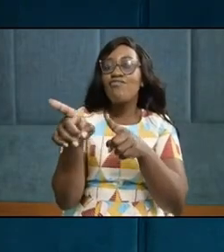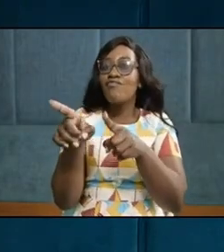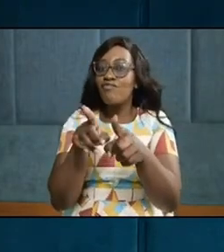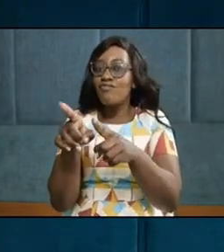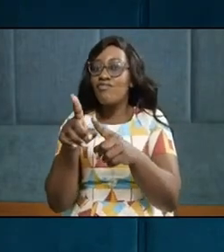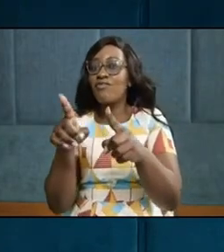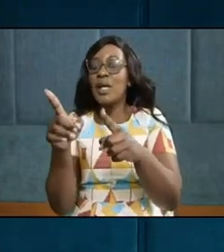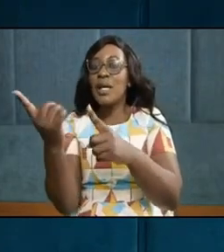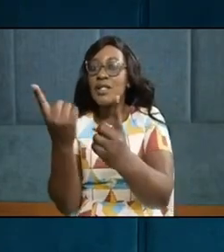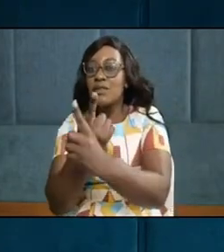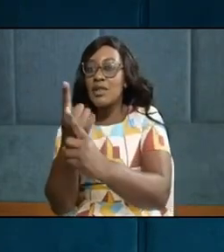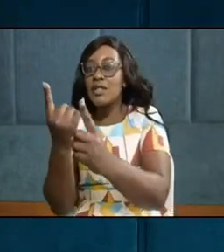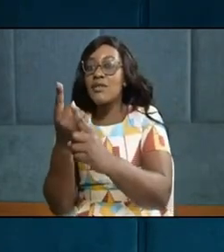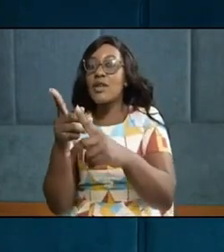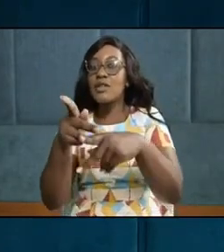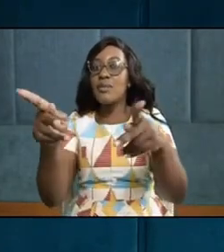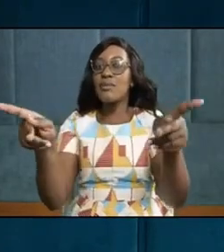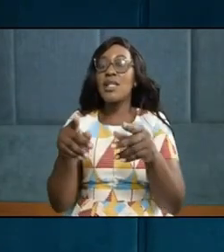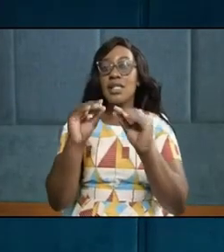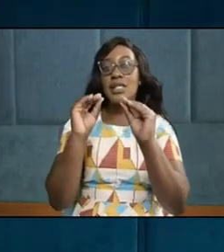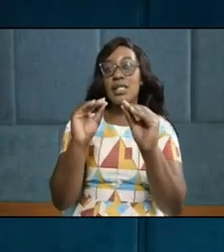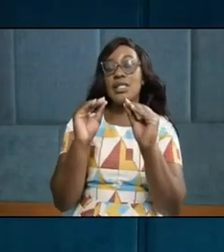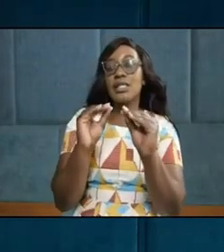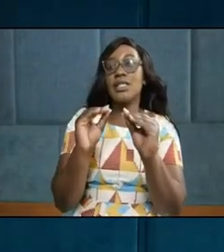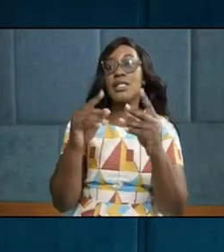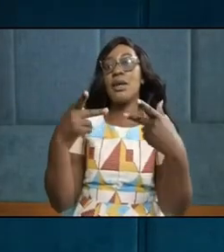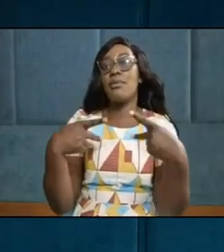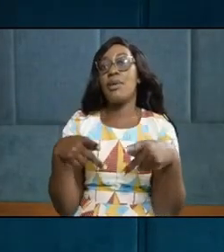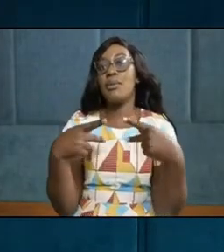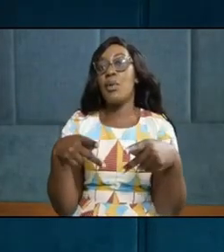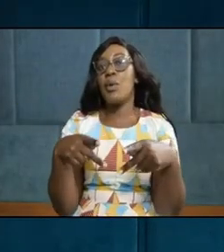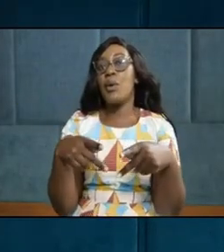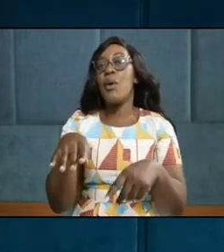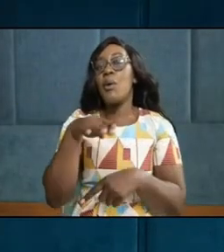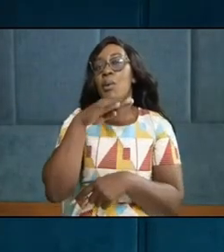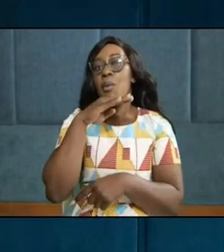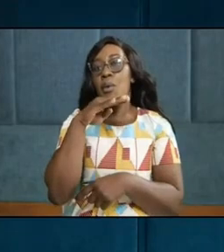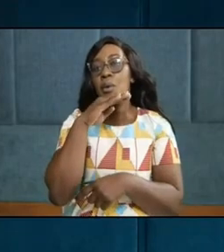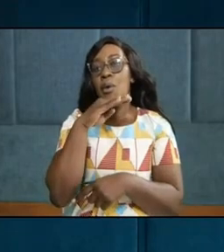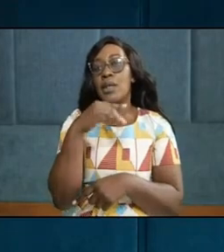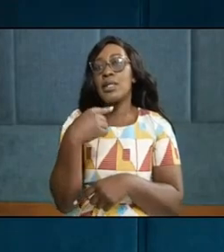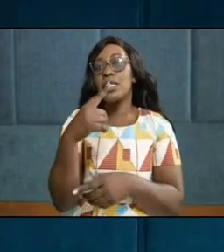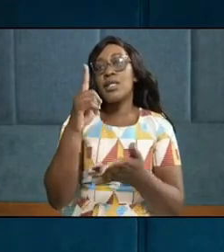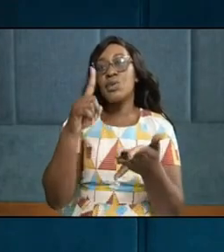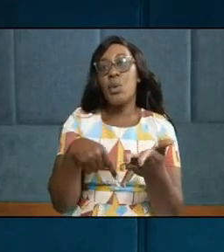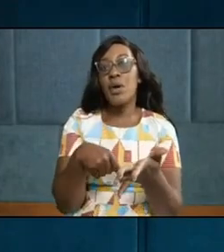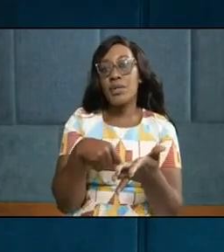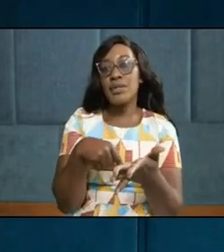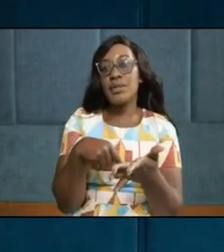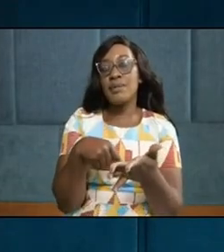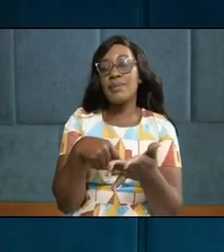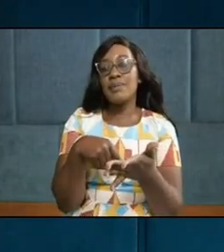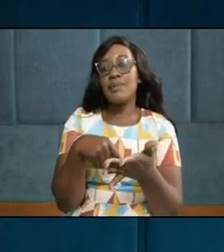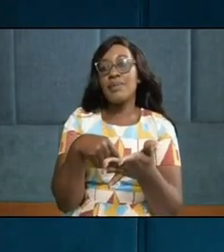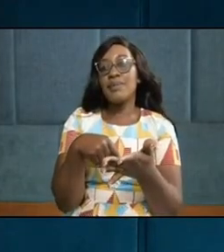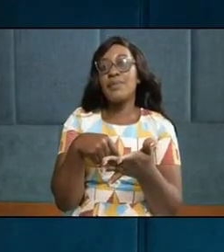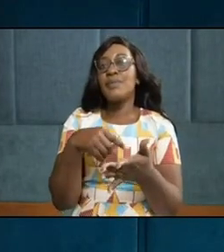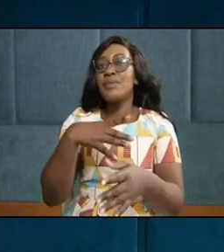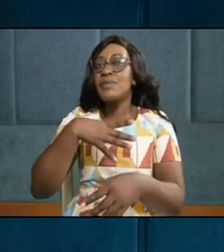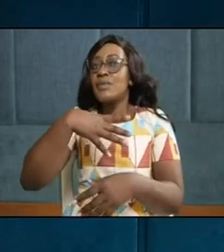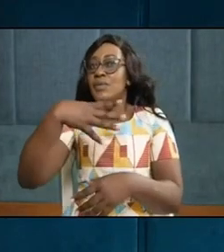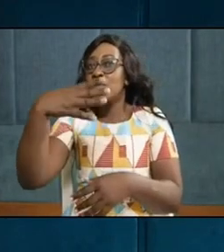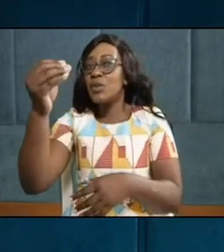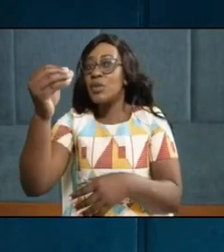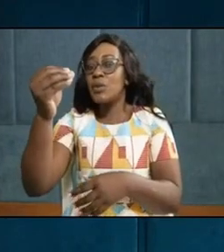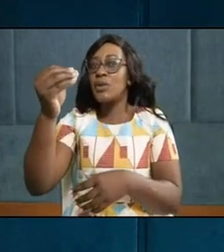word of God, teaching people. Now, Paul intended to go to Syria